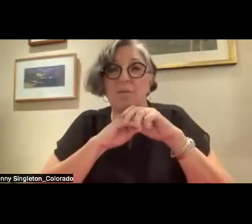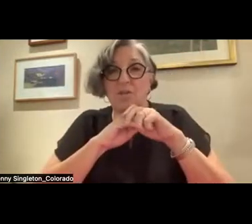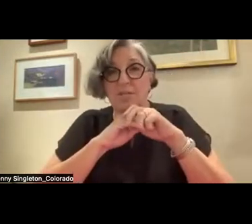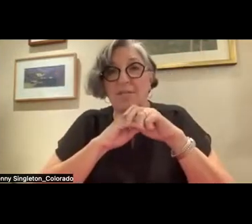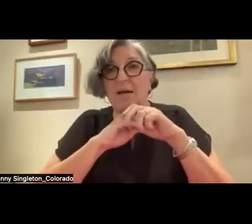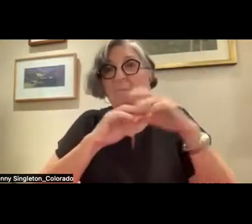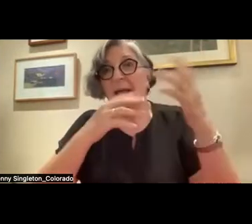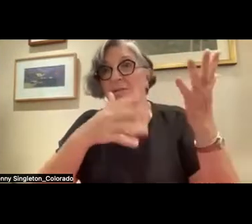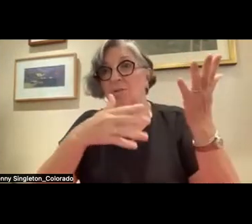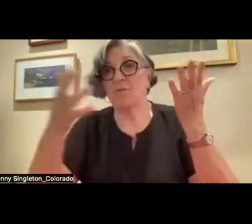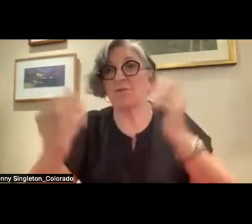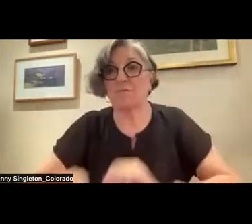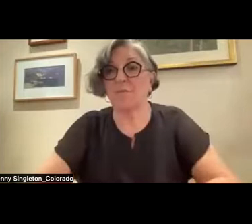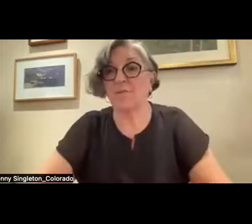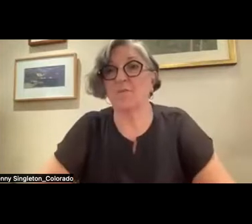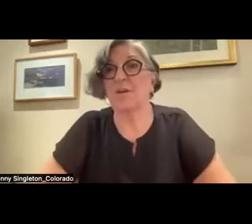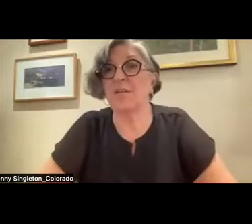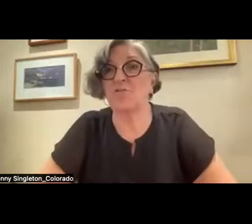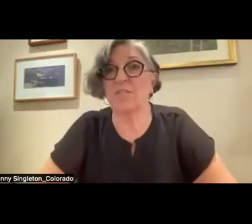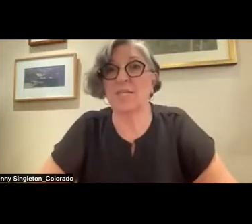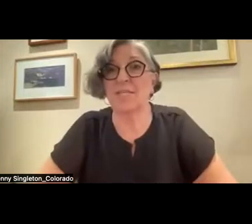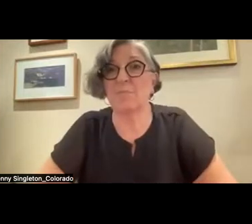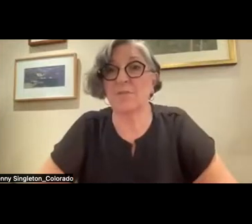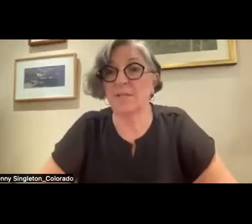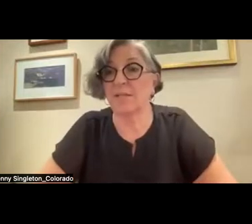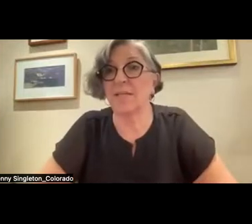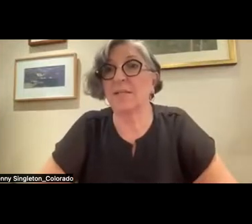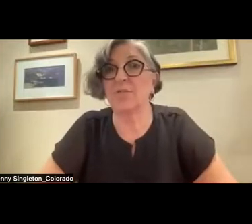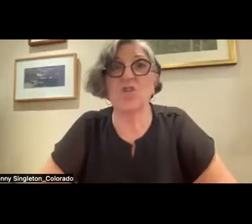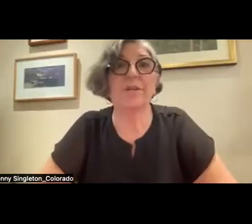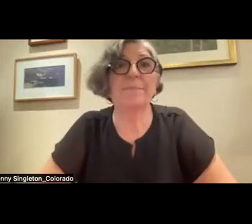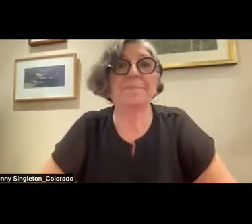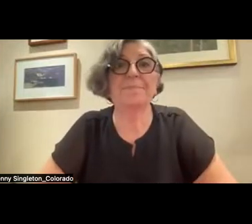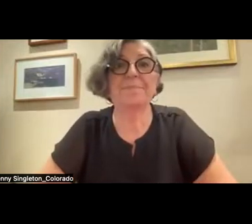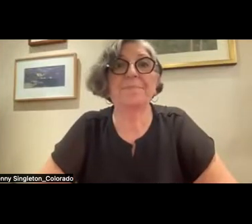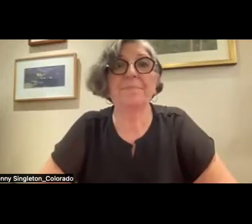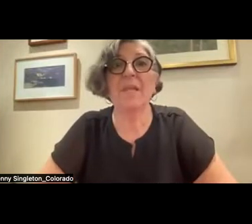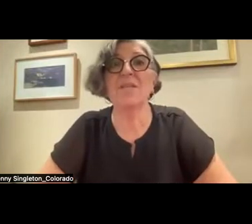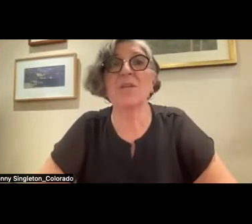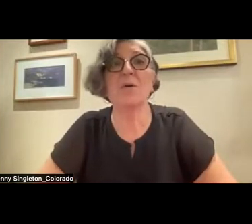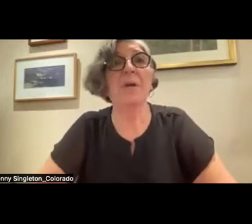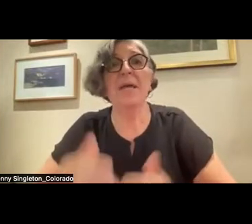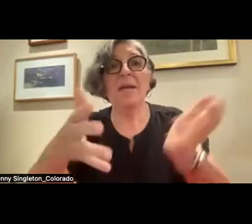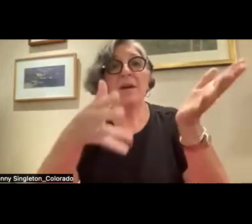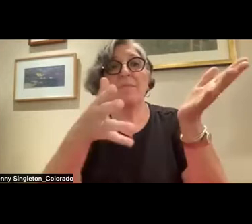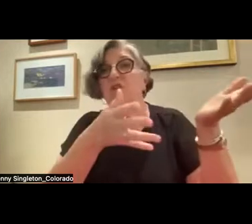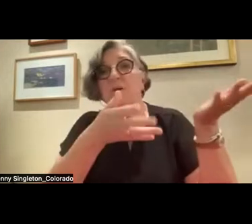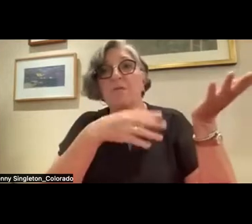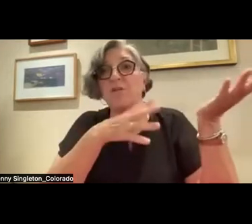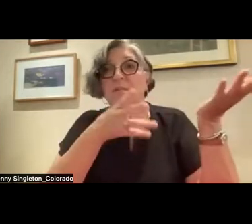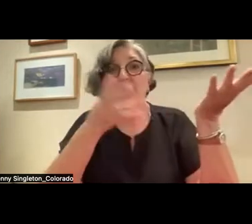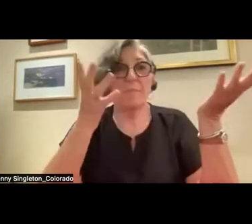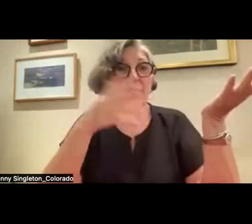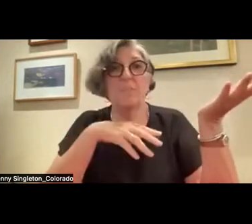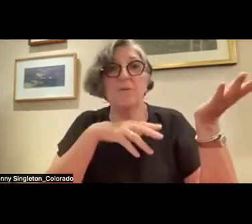sign languages. And so those are also very interesting examples in the literature. So here I'm showing